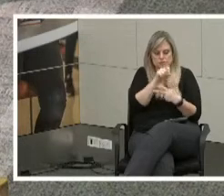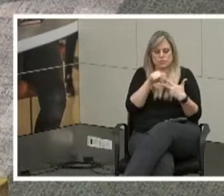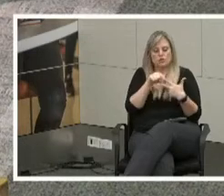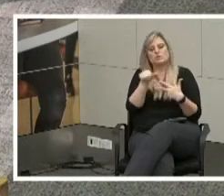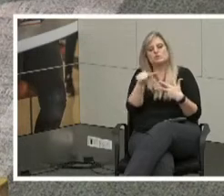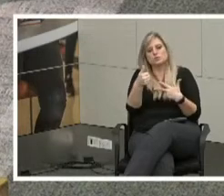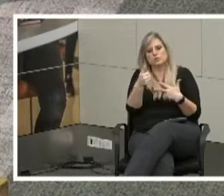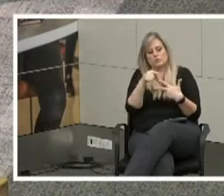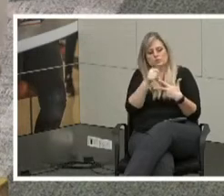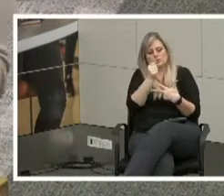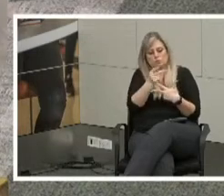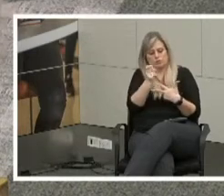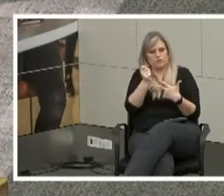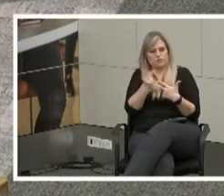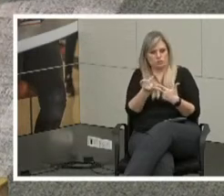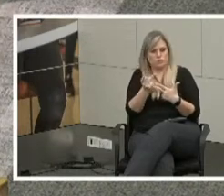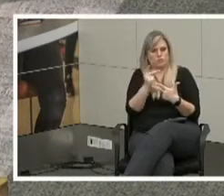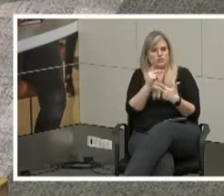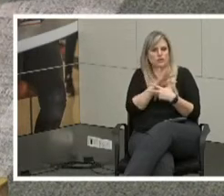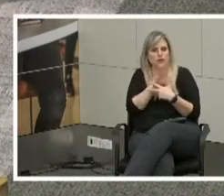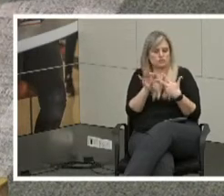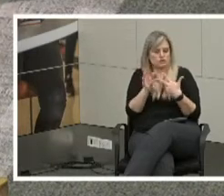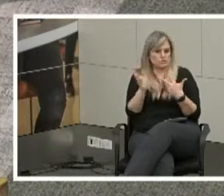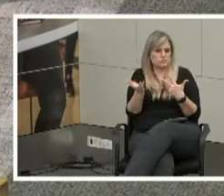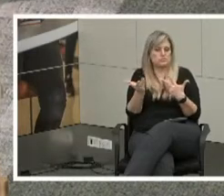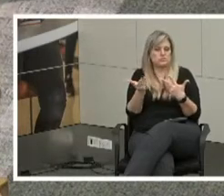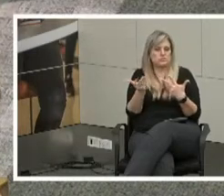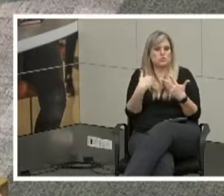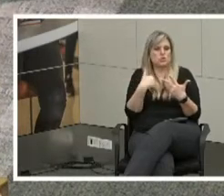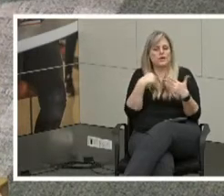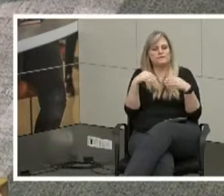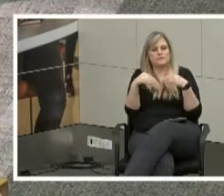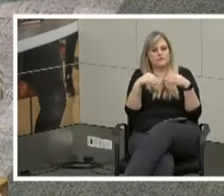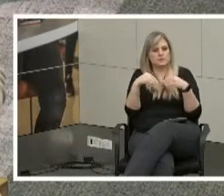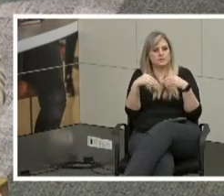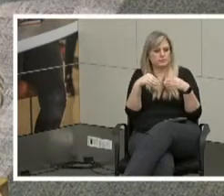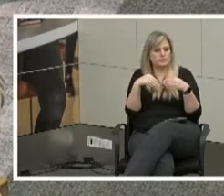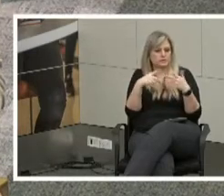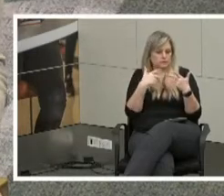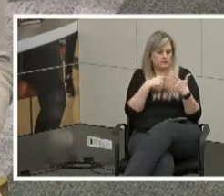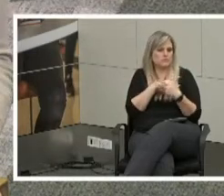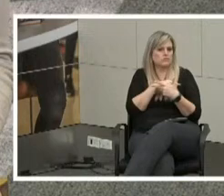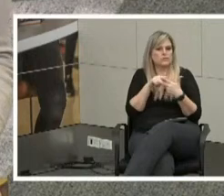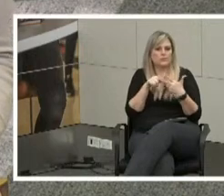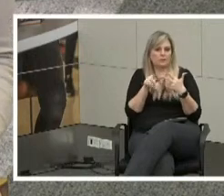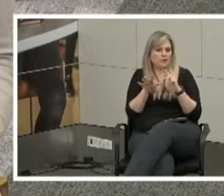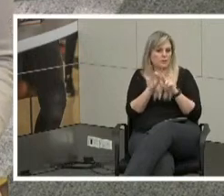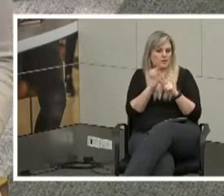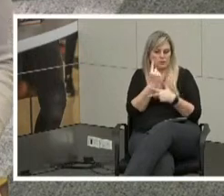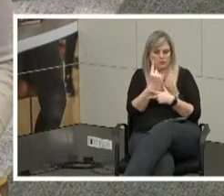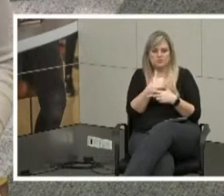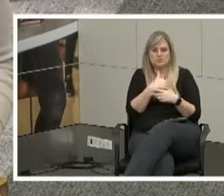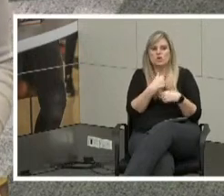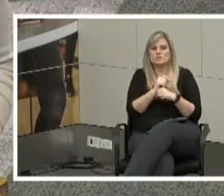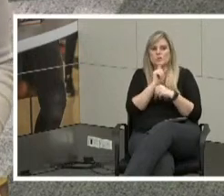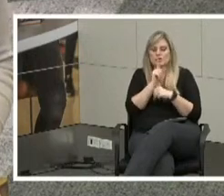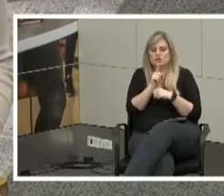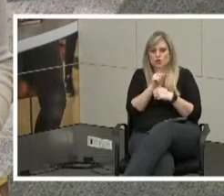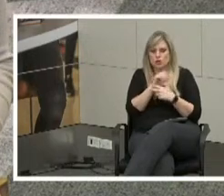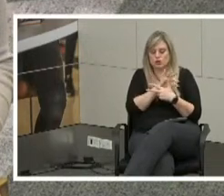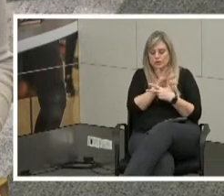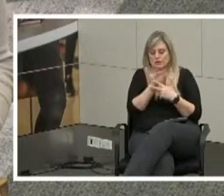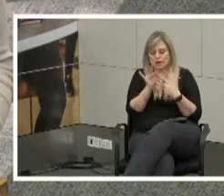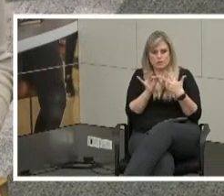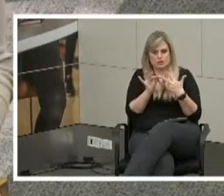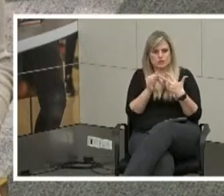additional approved options if they're non NES so that they have flexibility and choice while also ensuring that different options that